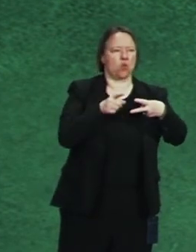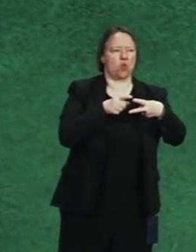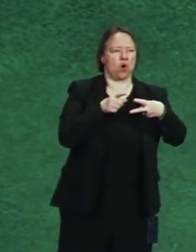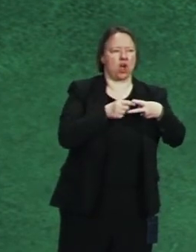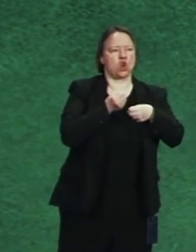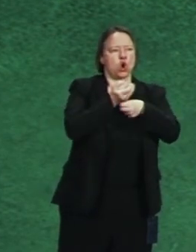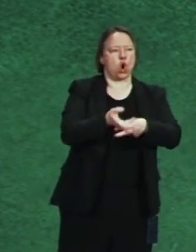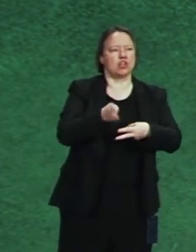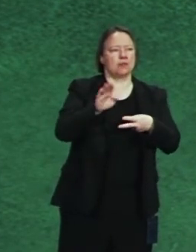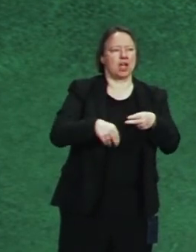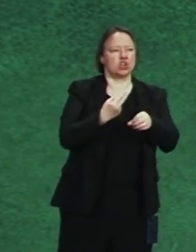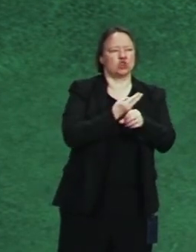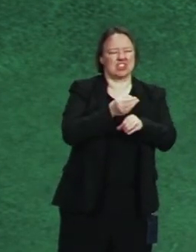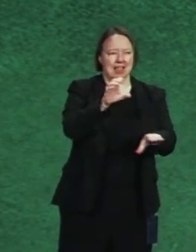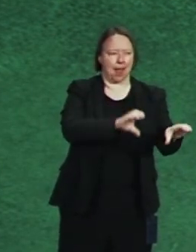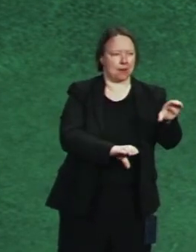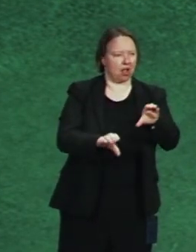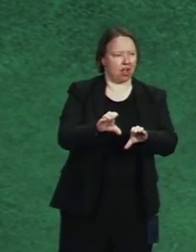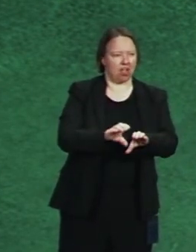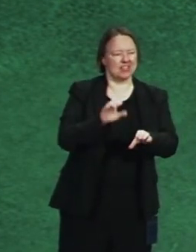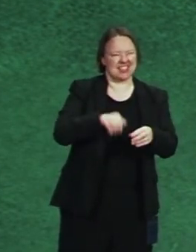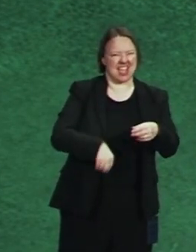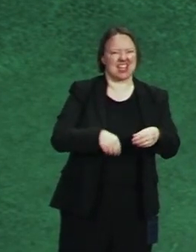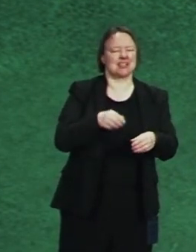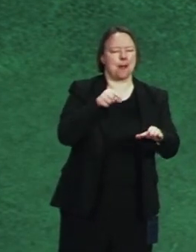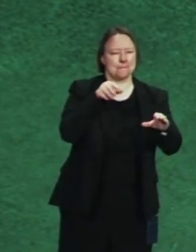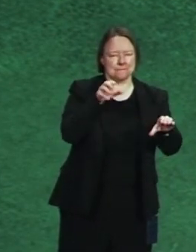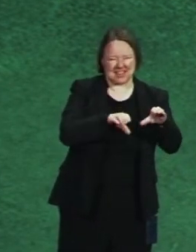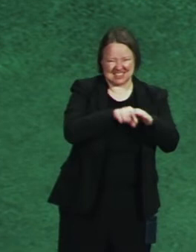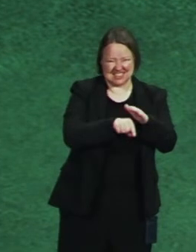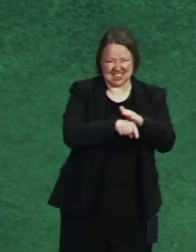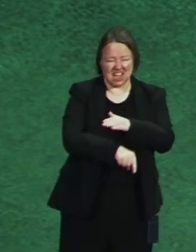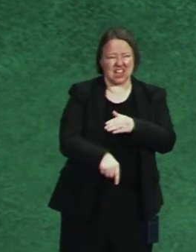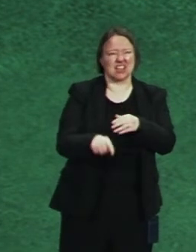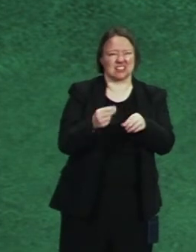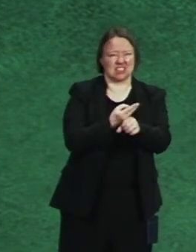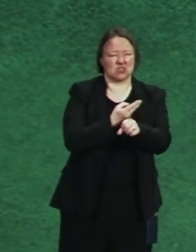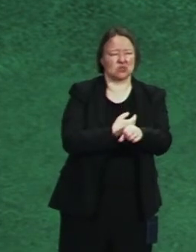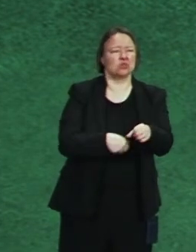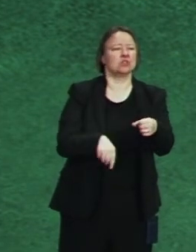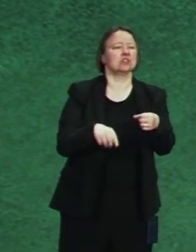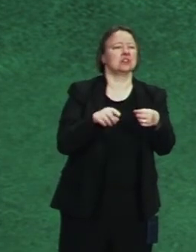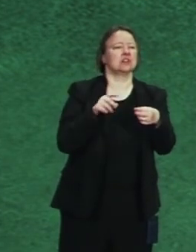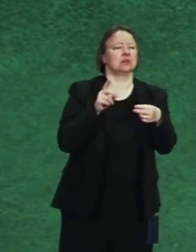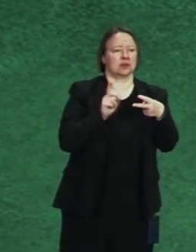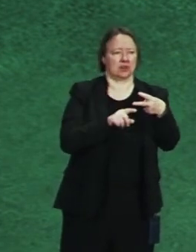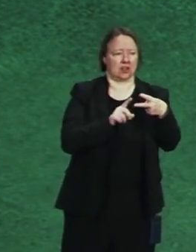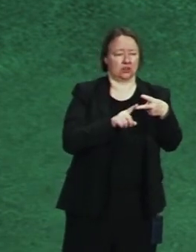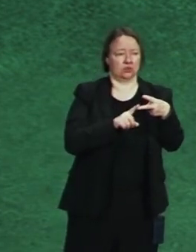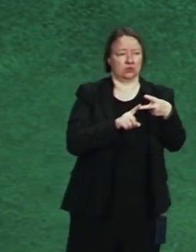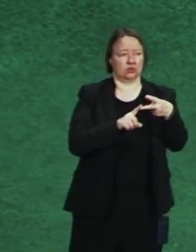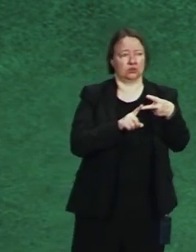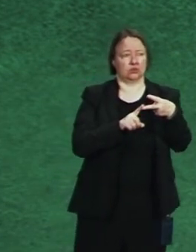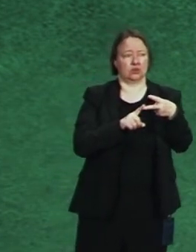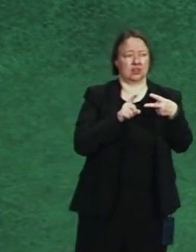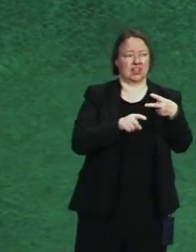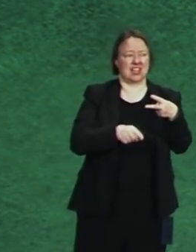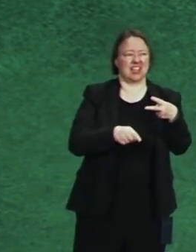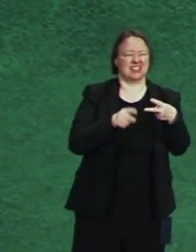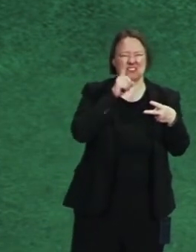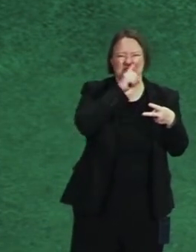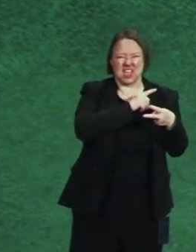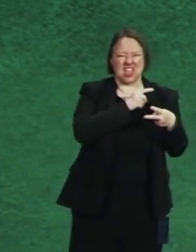caused by the use of chemicals, that is pesticides, the agrochemicals that's being used. Another one is through the uneaten fish feed and